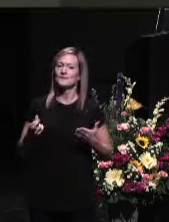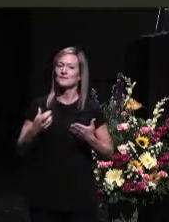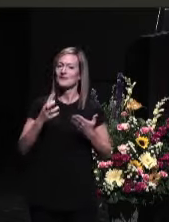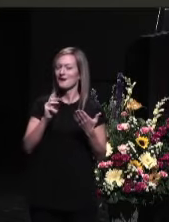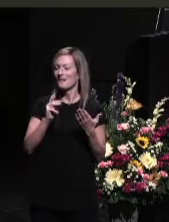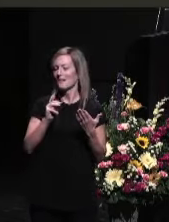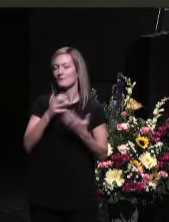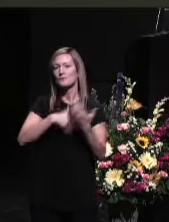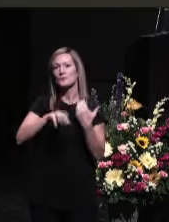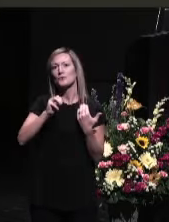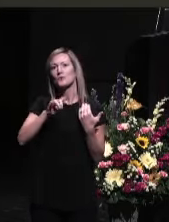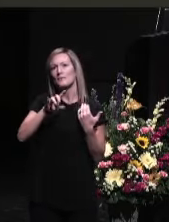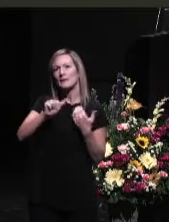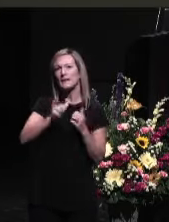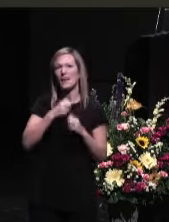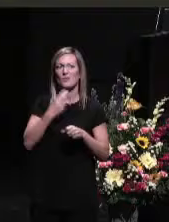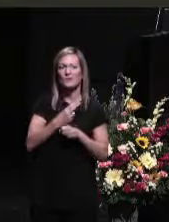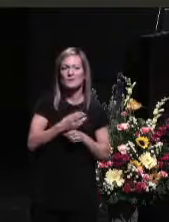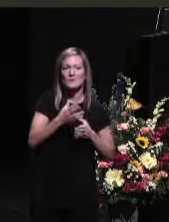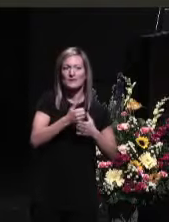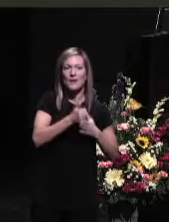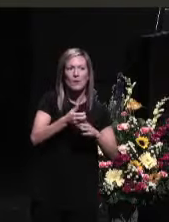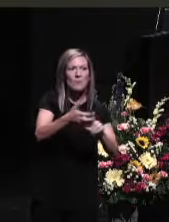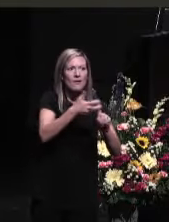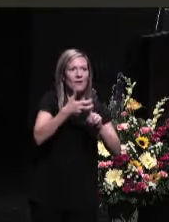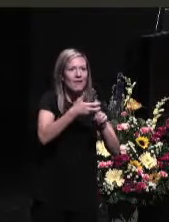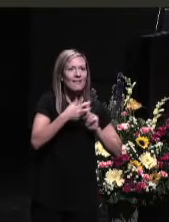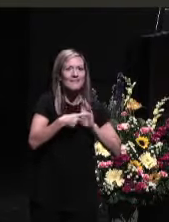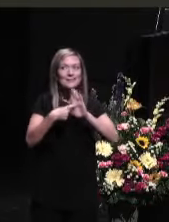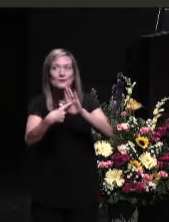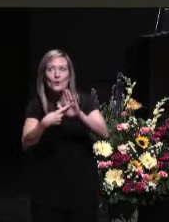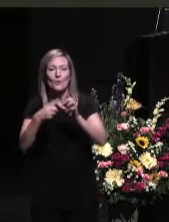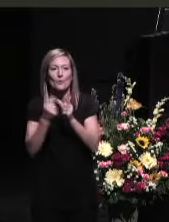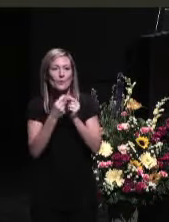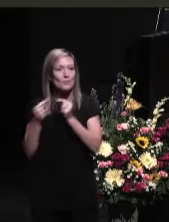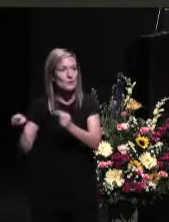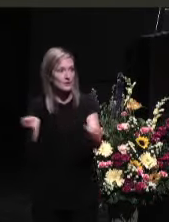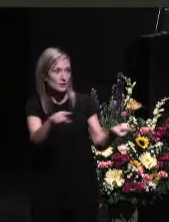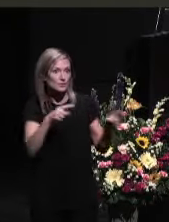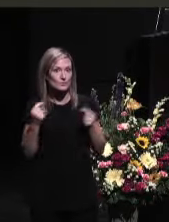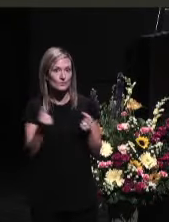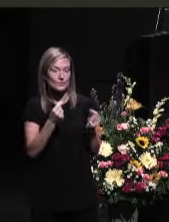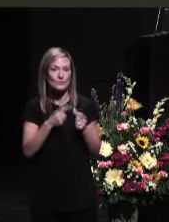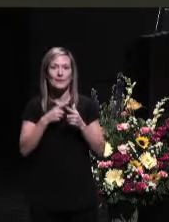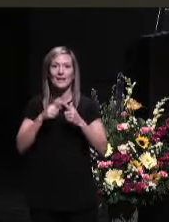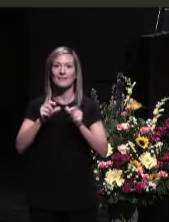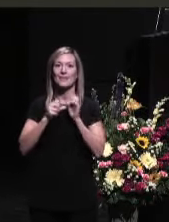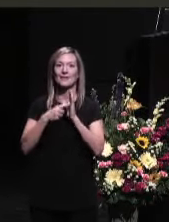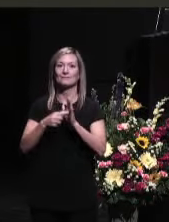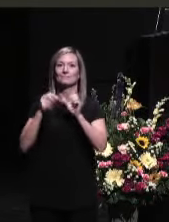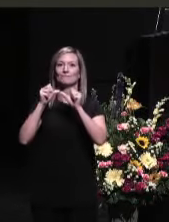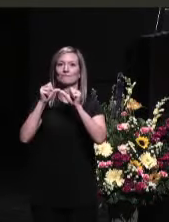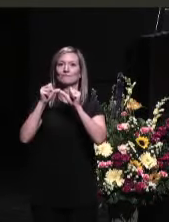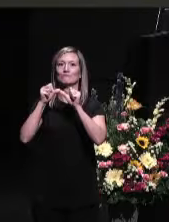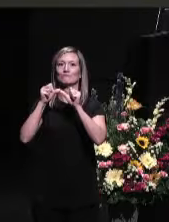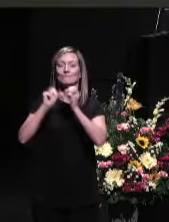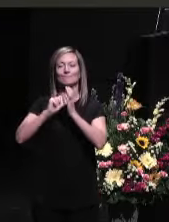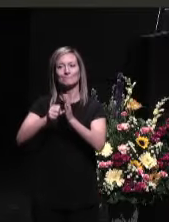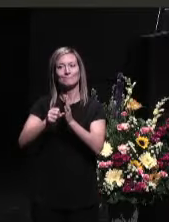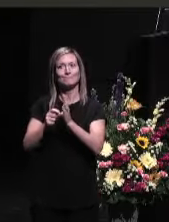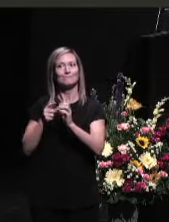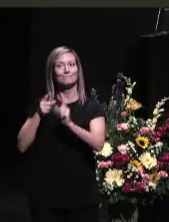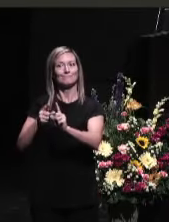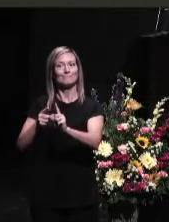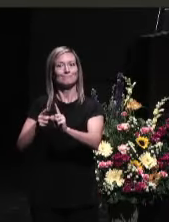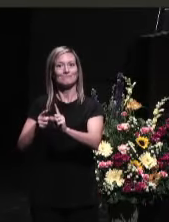media? How are we best able to position ourselves to showcase what you do and then put that in the light that's most aligned with what